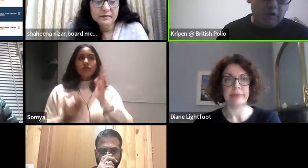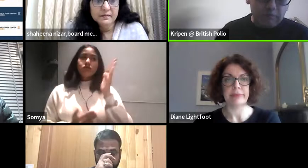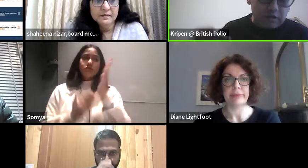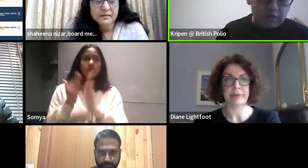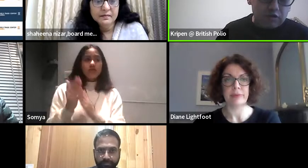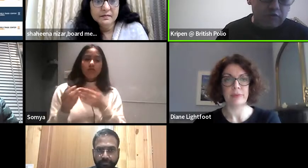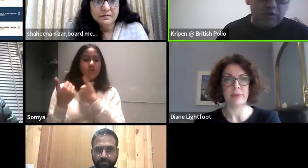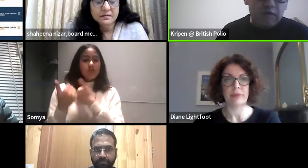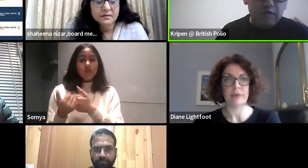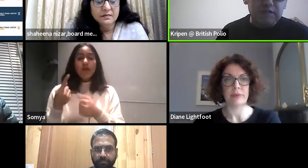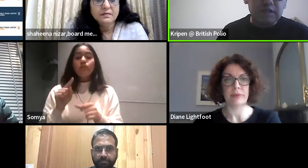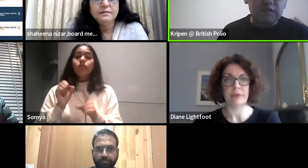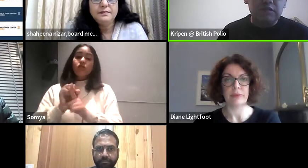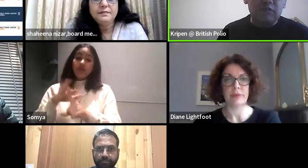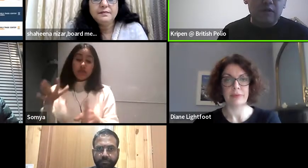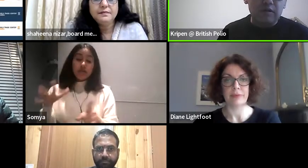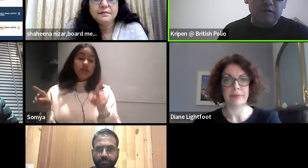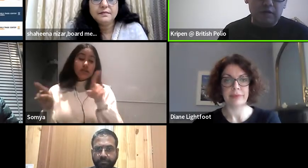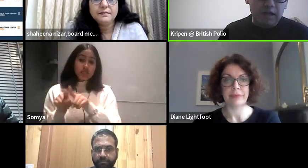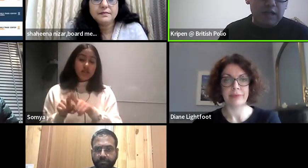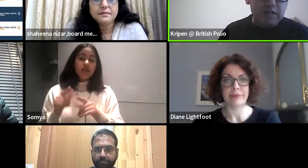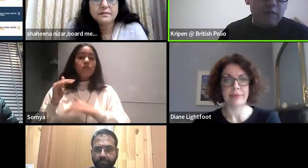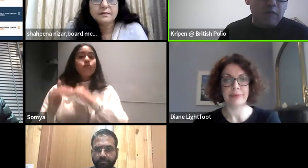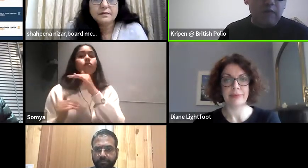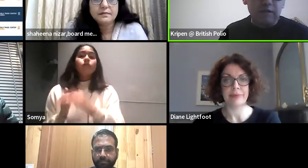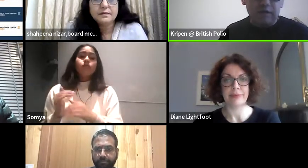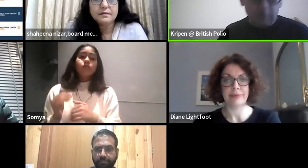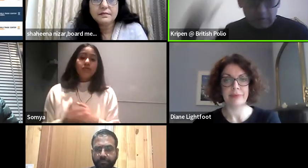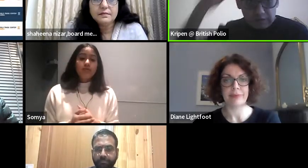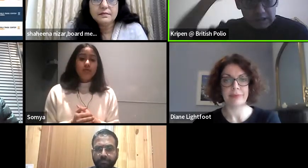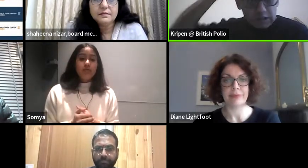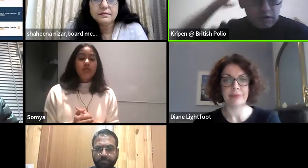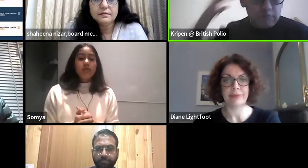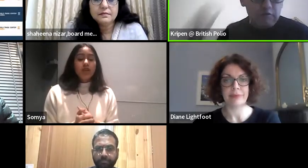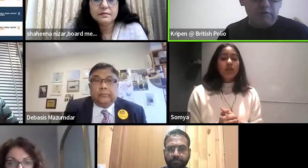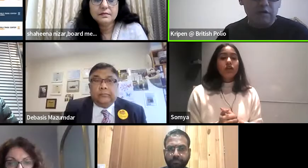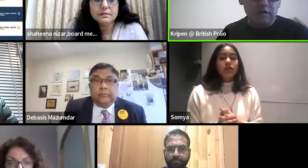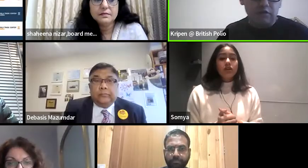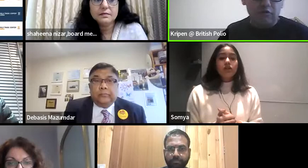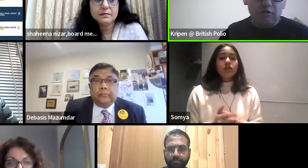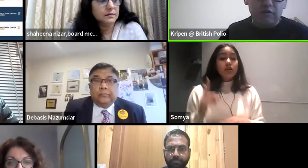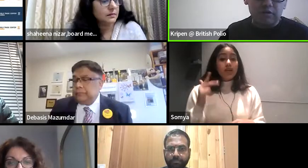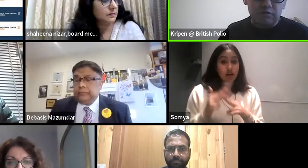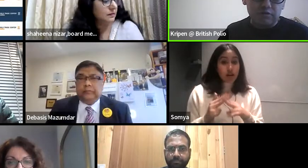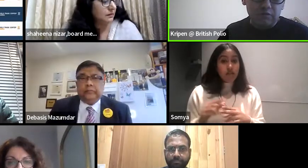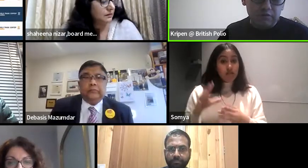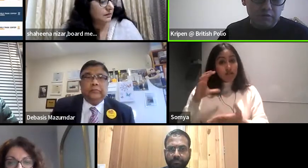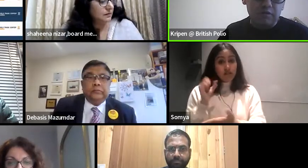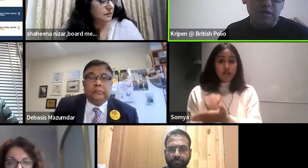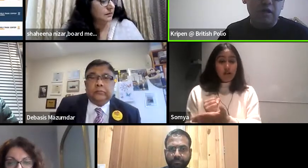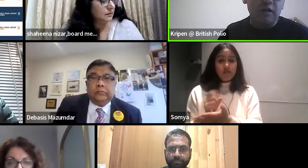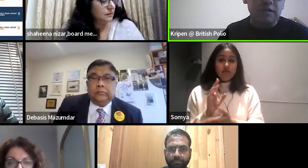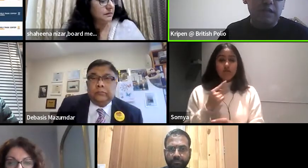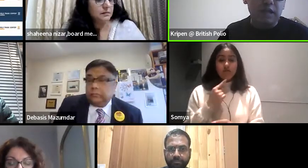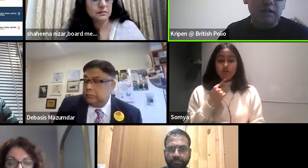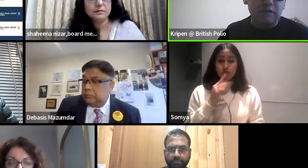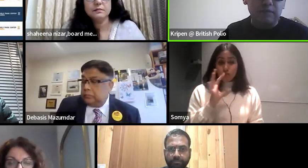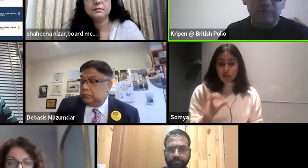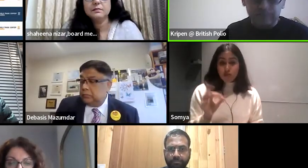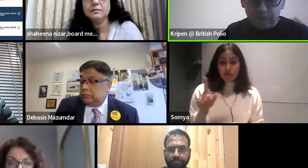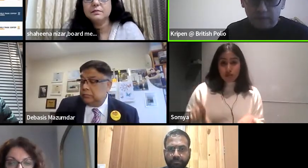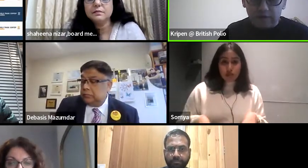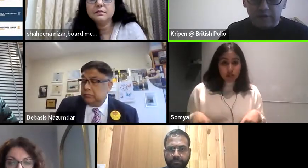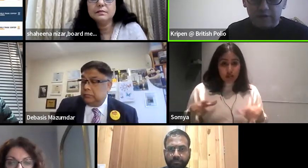And going back to the neurodiversity issue, one of the other hats I wear is I've recently joined the board of the Neurological Alliance in